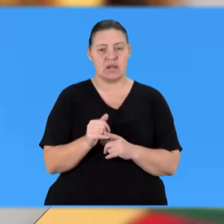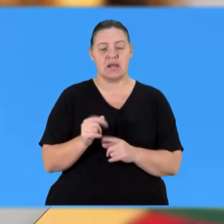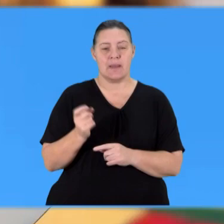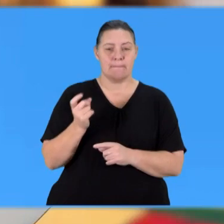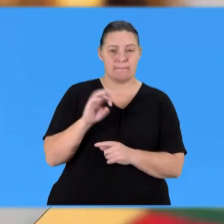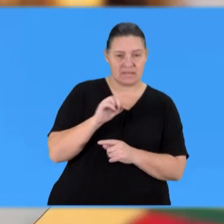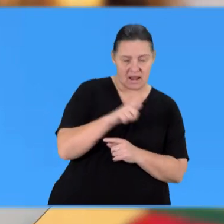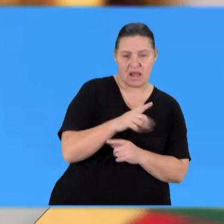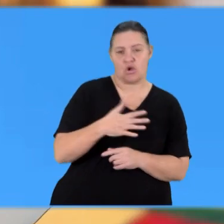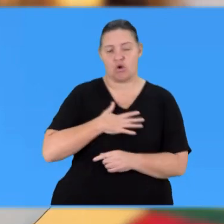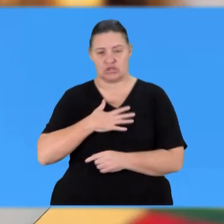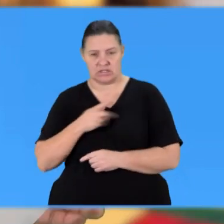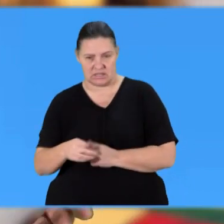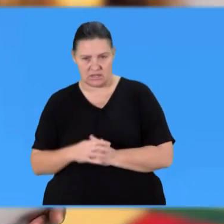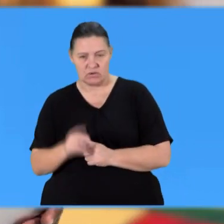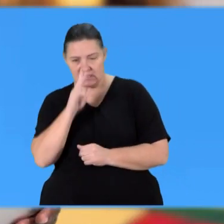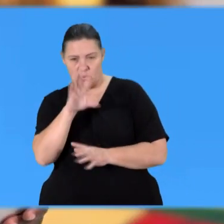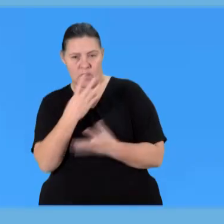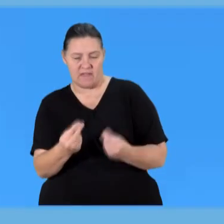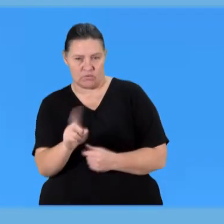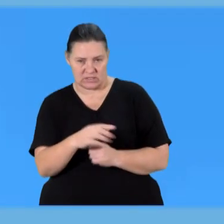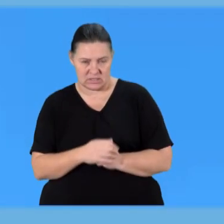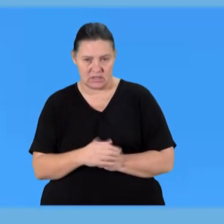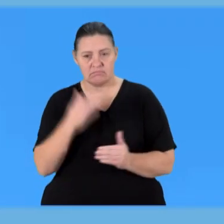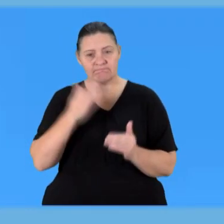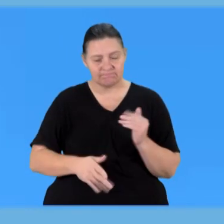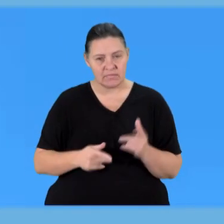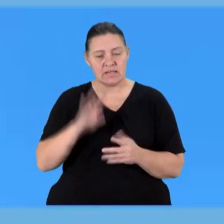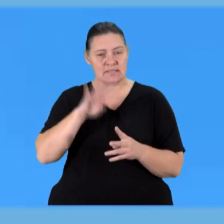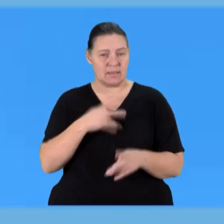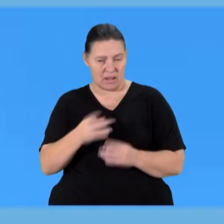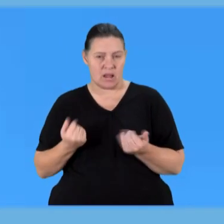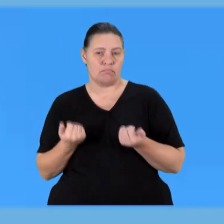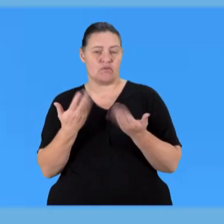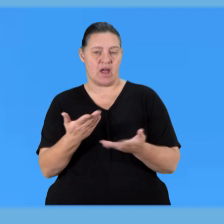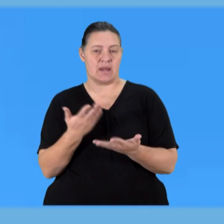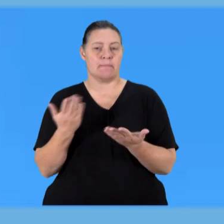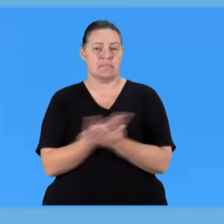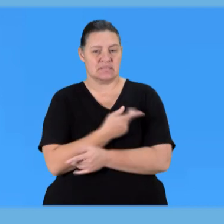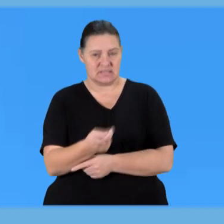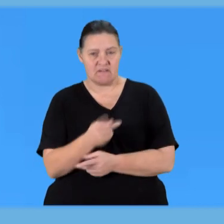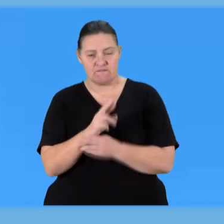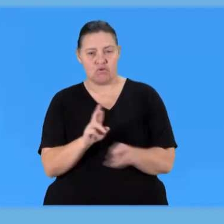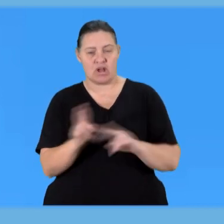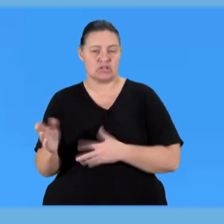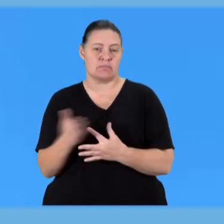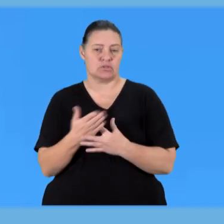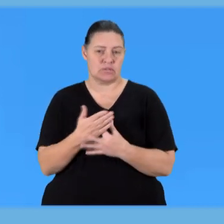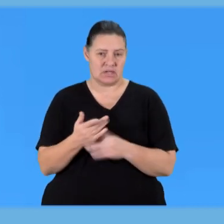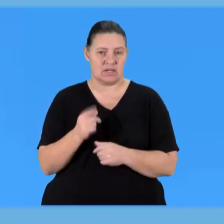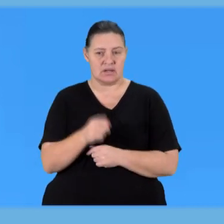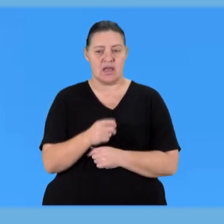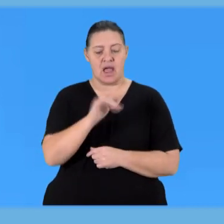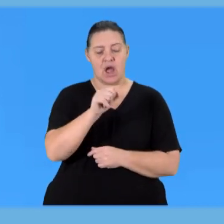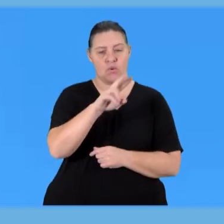and the oxygen. So now let's see what we have. Complete the table by providing the missing equations for the reaction between, we